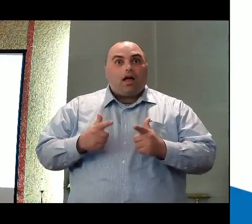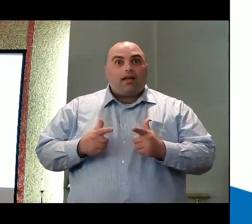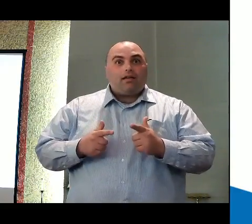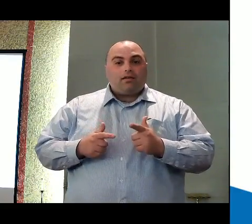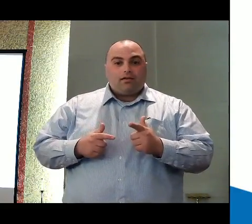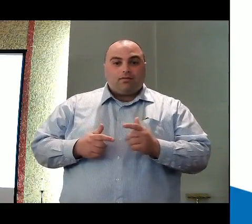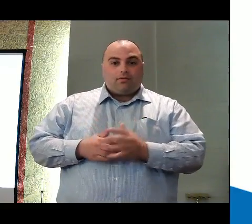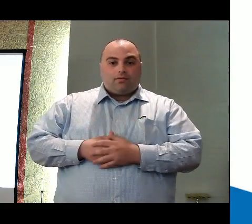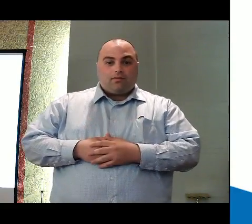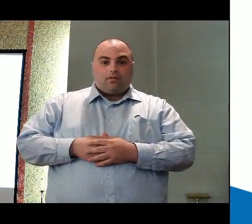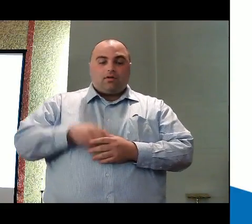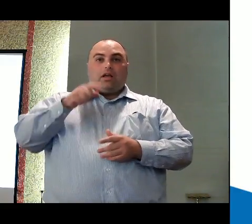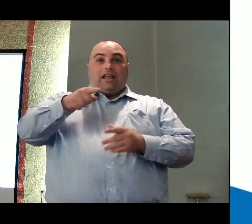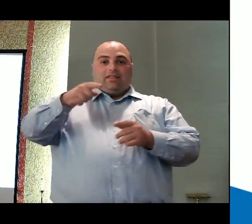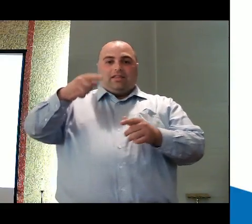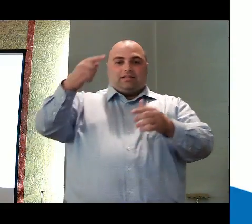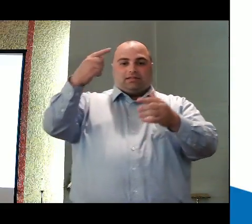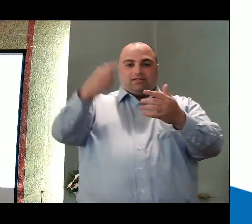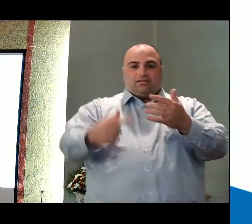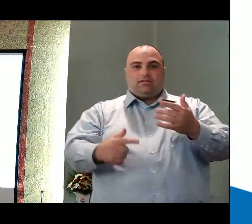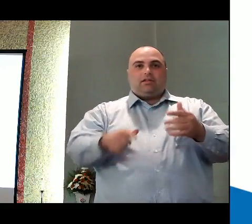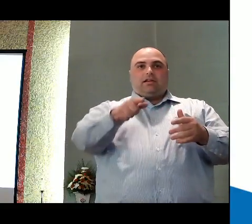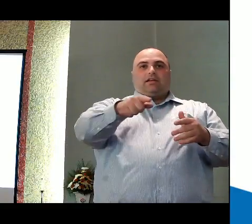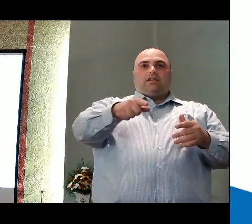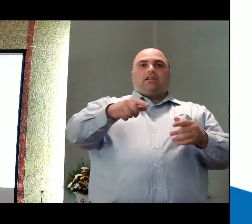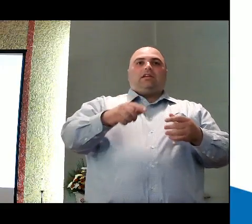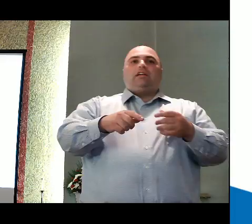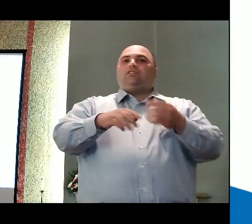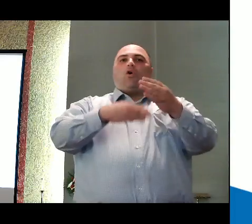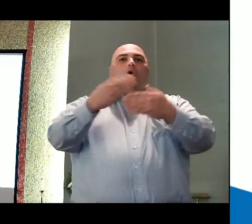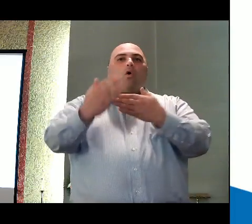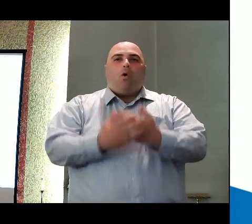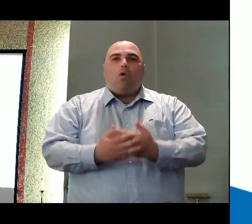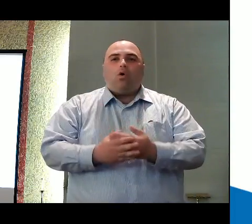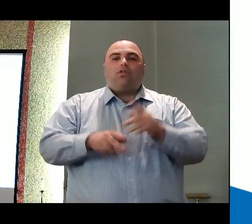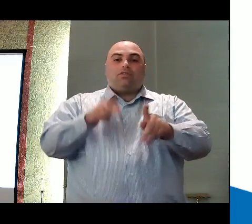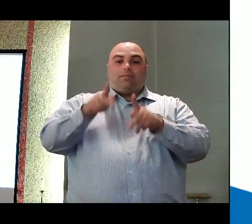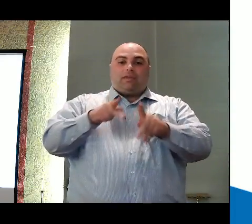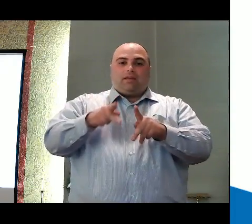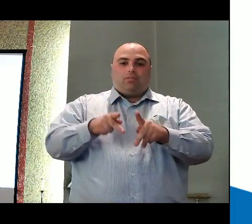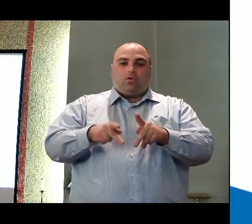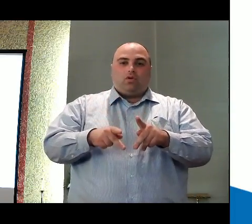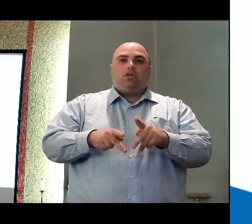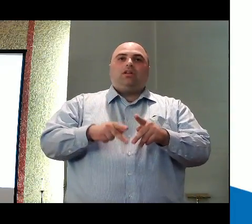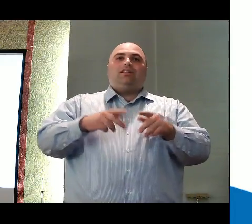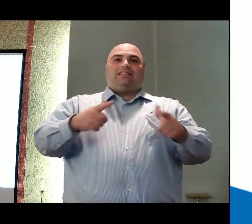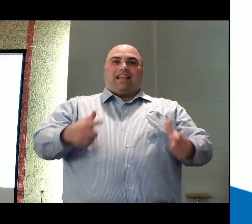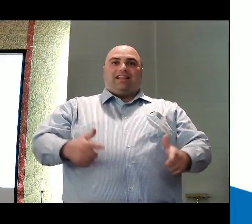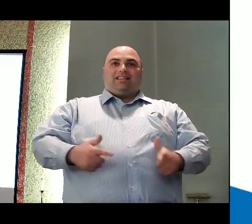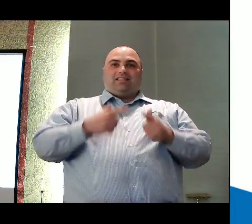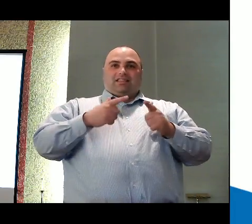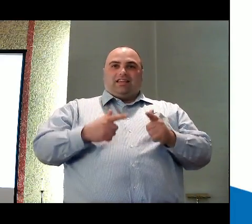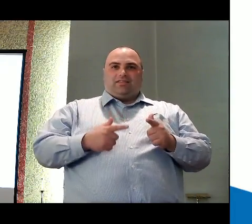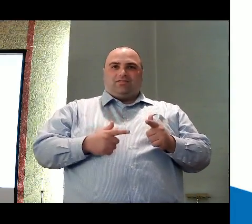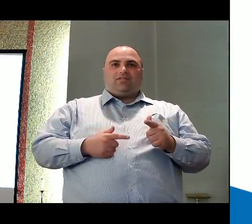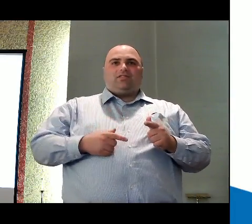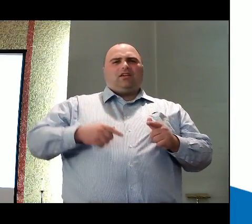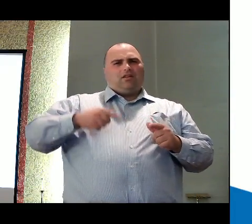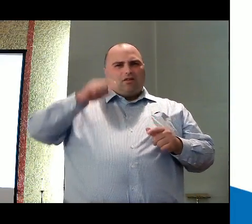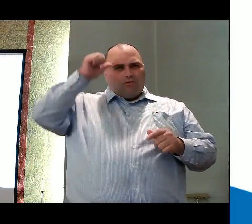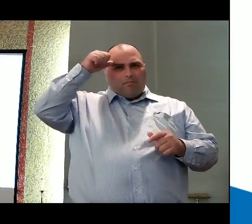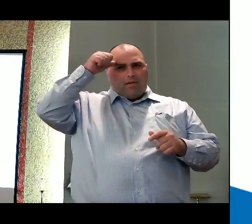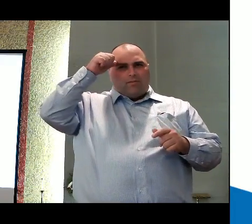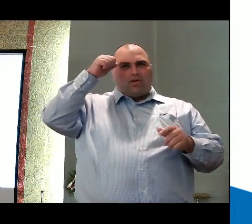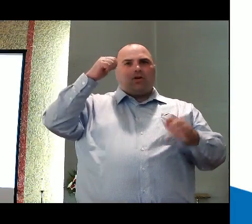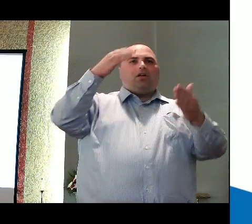Jared, and then Enoch, and then Methuselah, and then Lamech, and then Noah, finally. And, you know, if anyone studied the, you know, they had a study